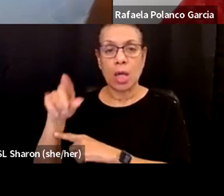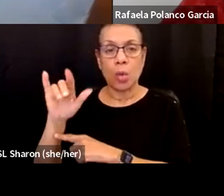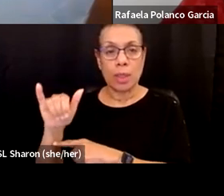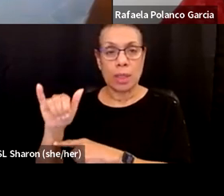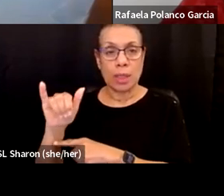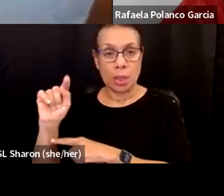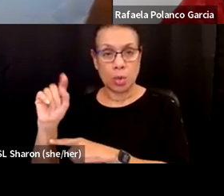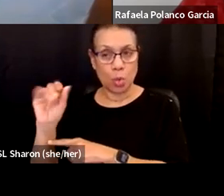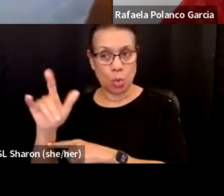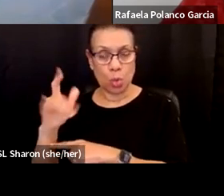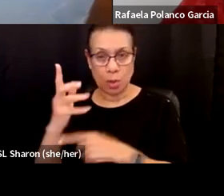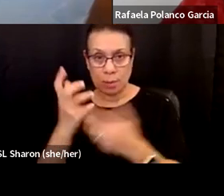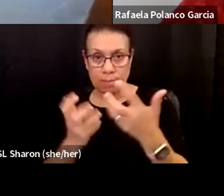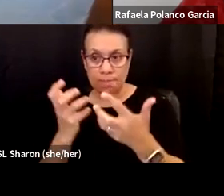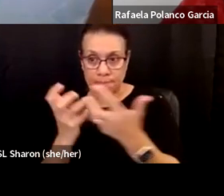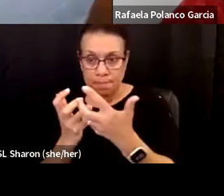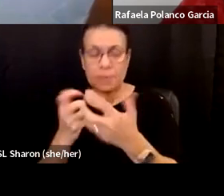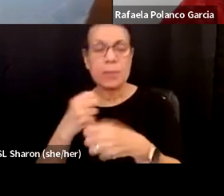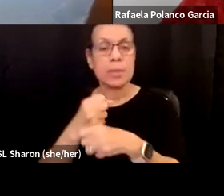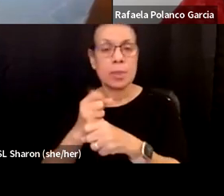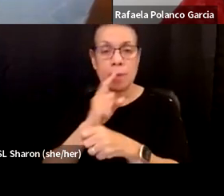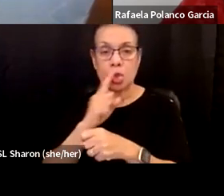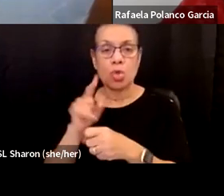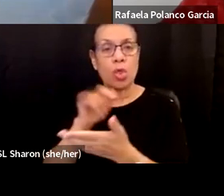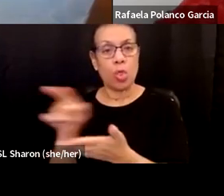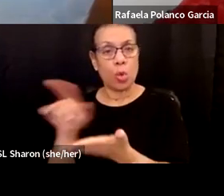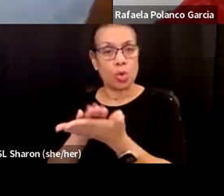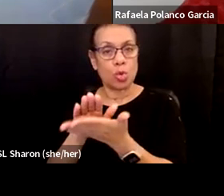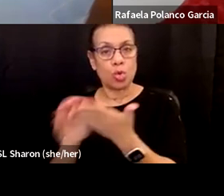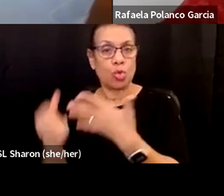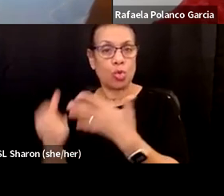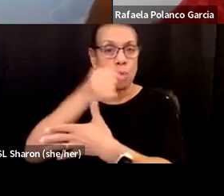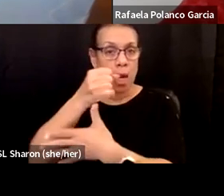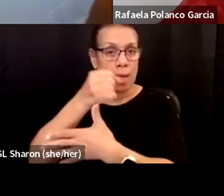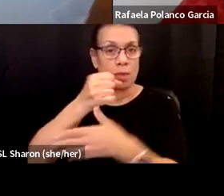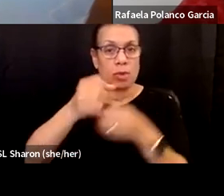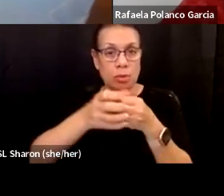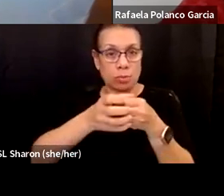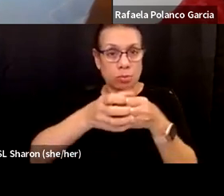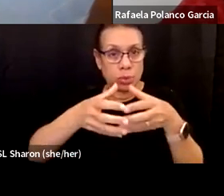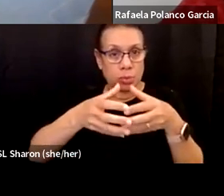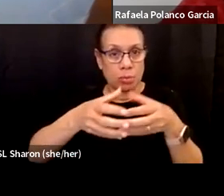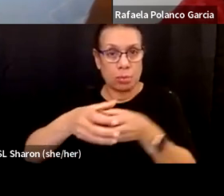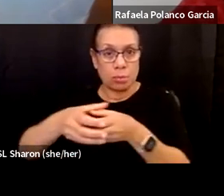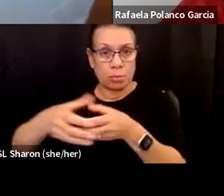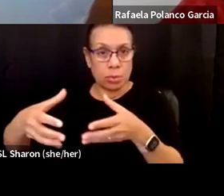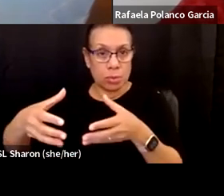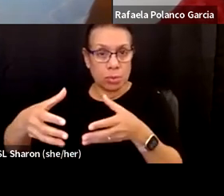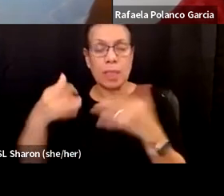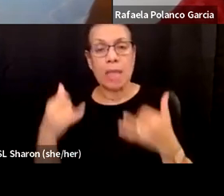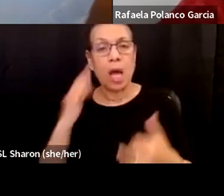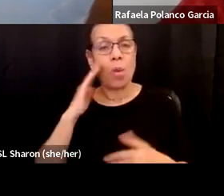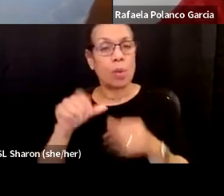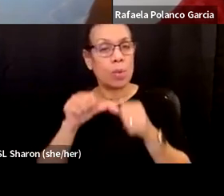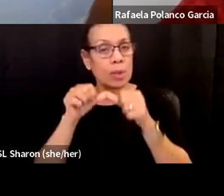right and we decided to prioritize those schools in our expansion and now we will continue to expand